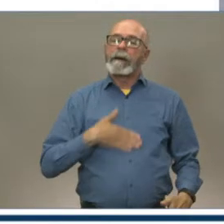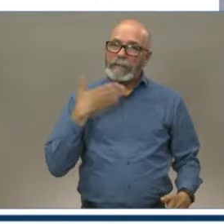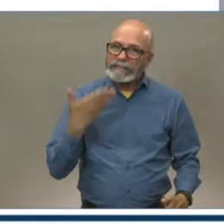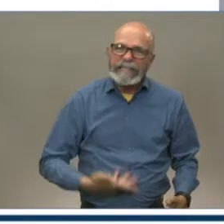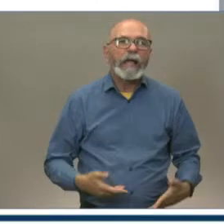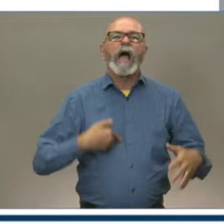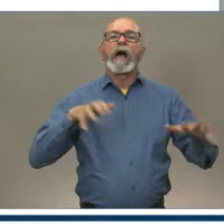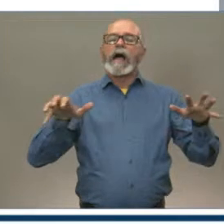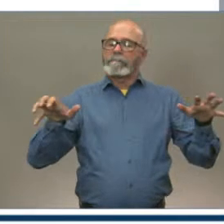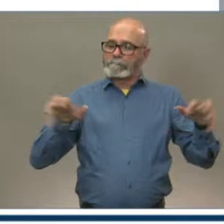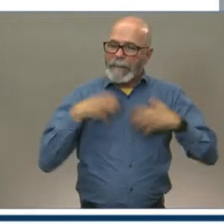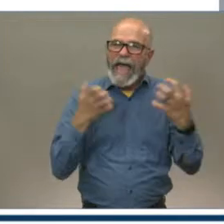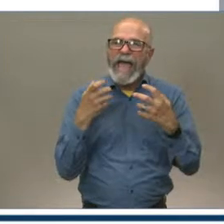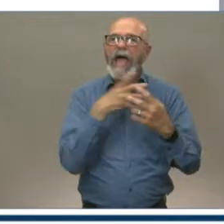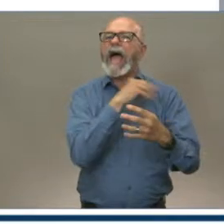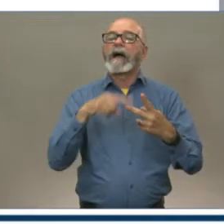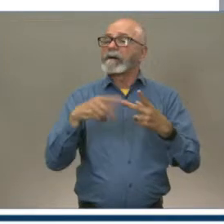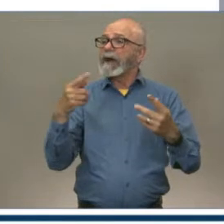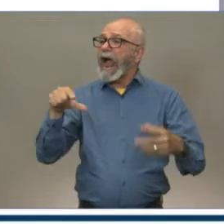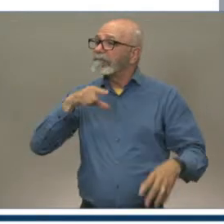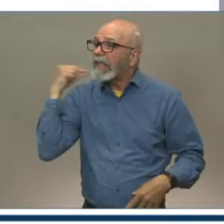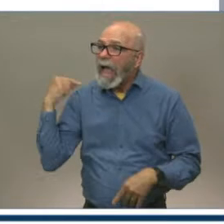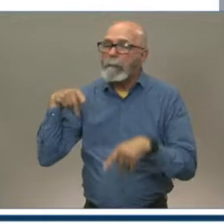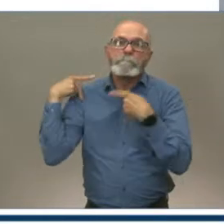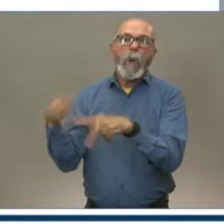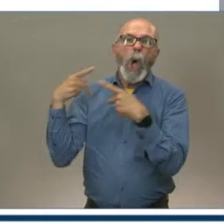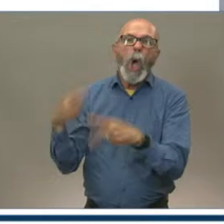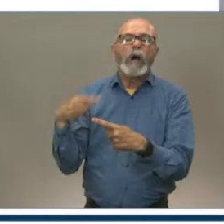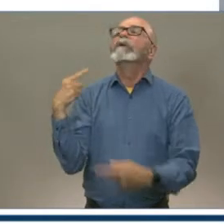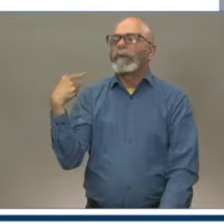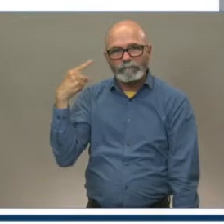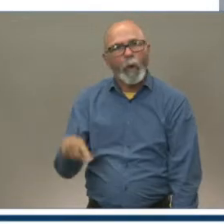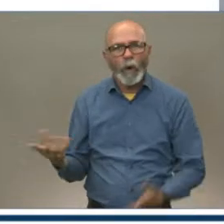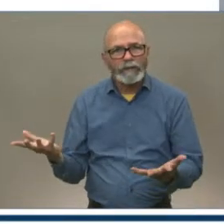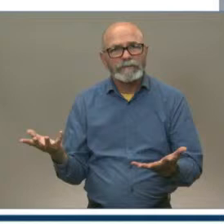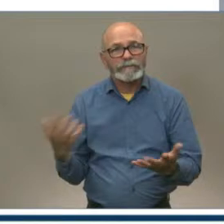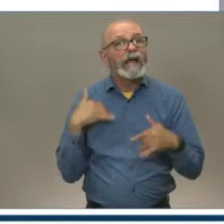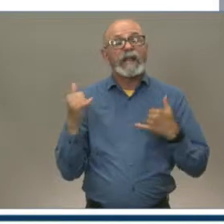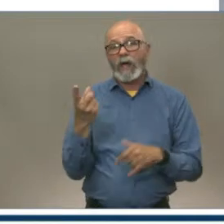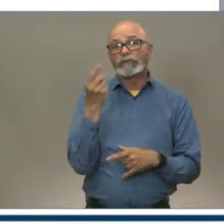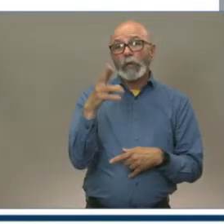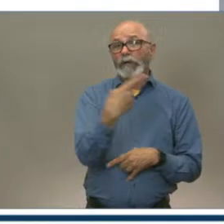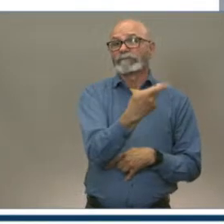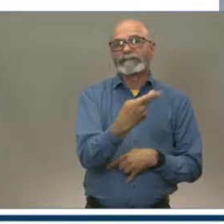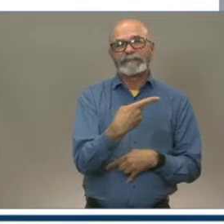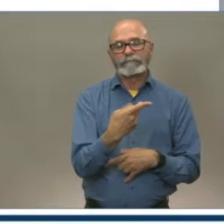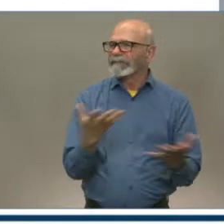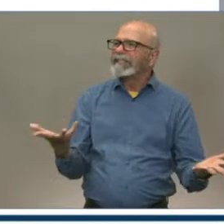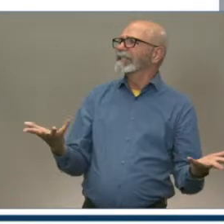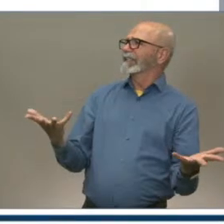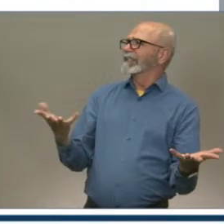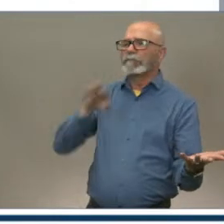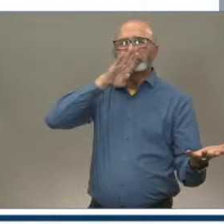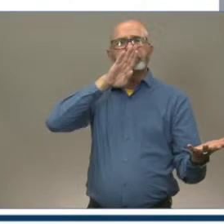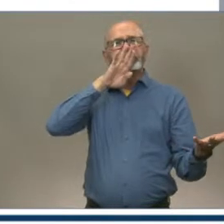middle of a lockdown. Dr. Strang and I are both so frustrated about this irresponsible